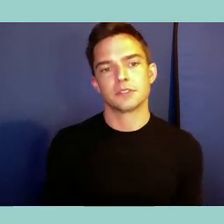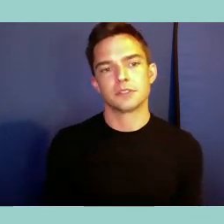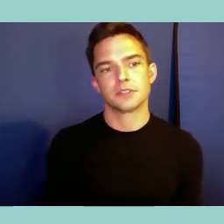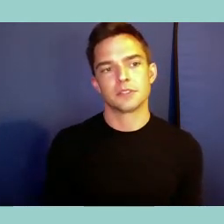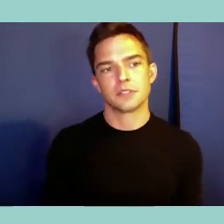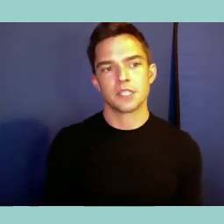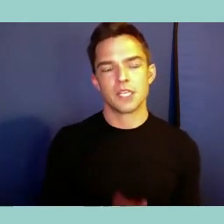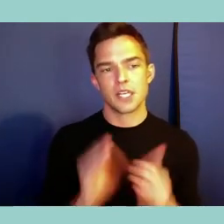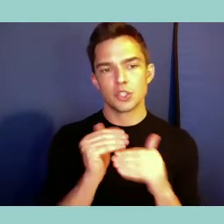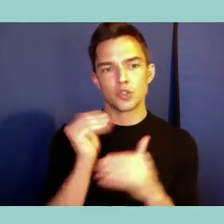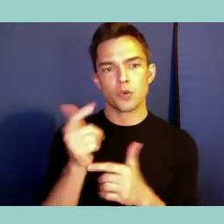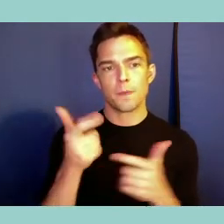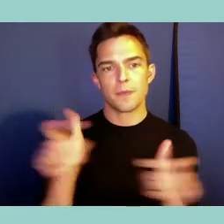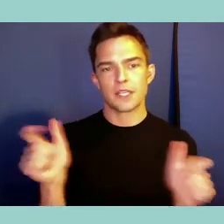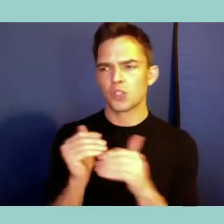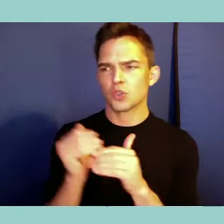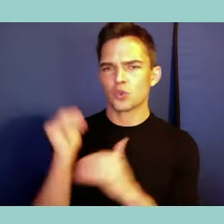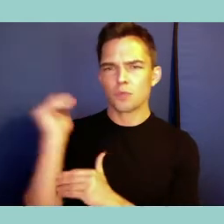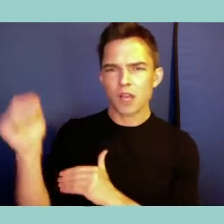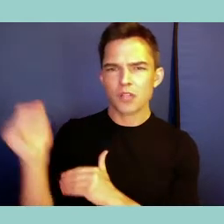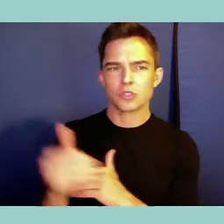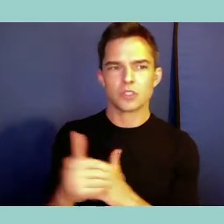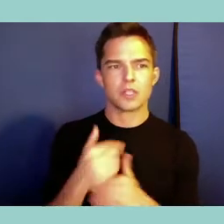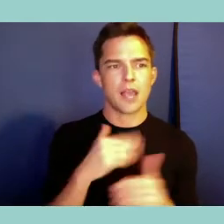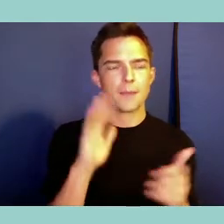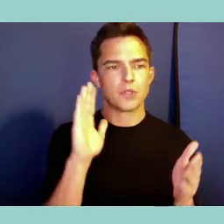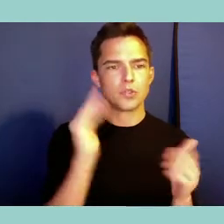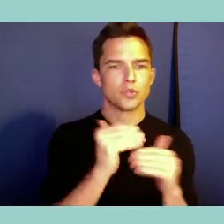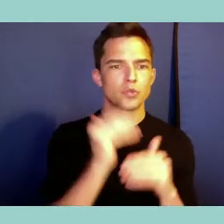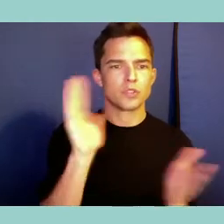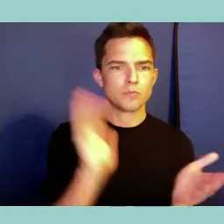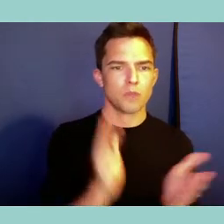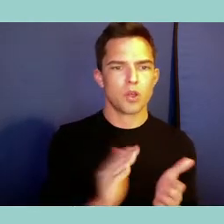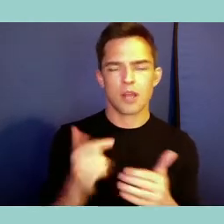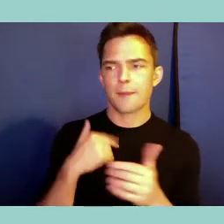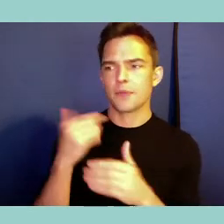is too big. It is too much. I am too small. I am